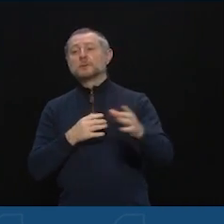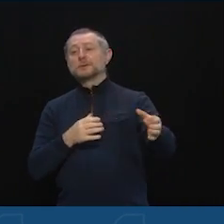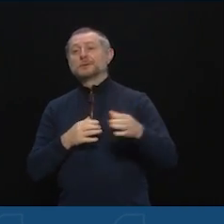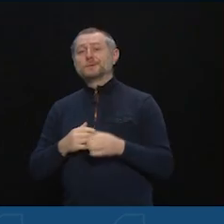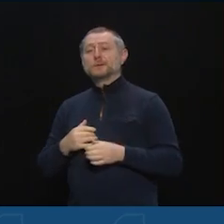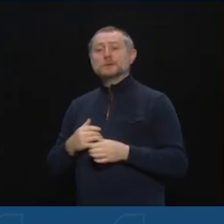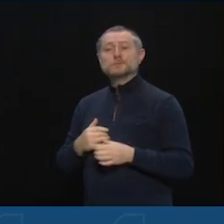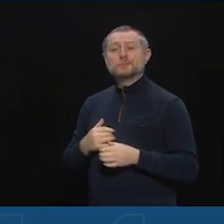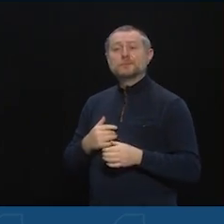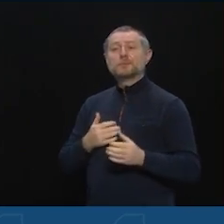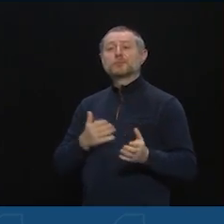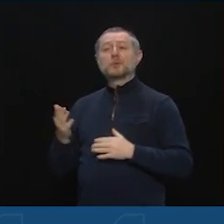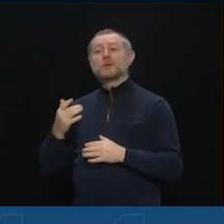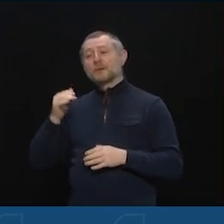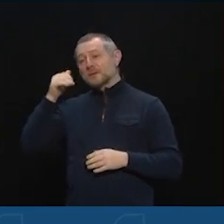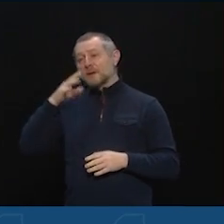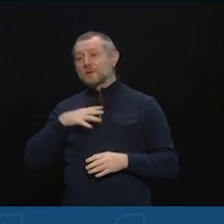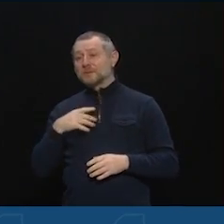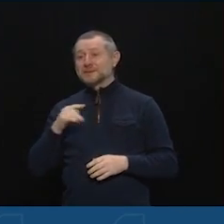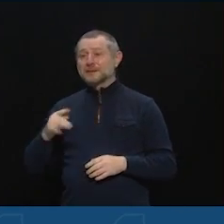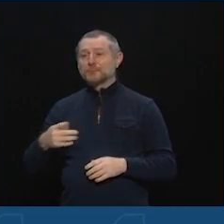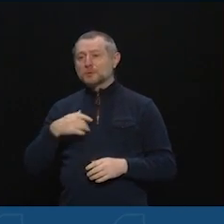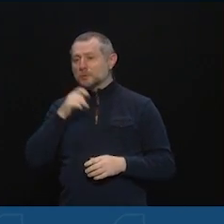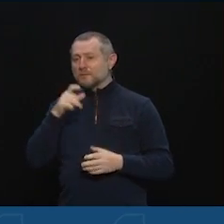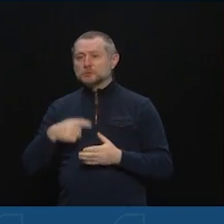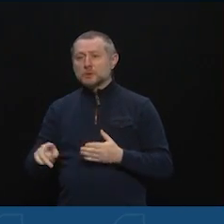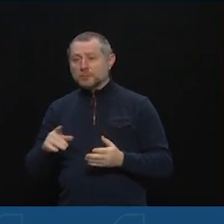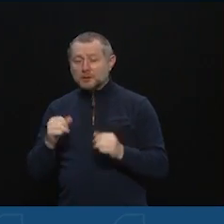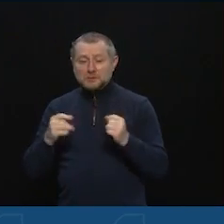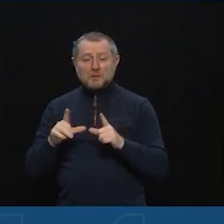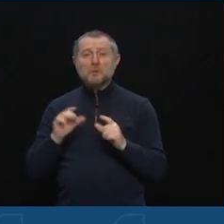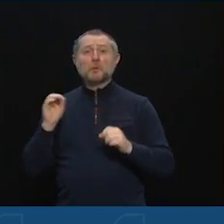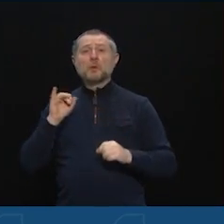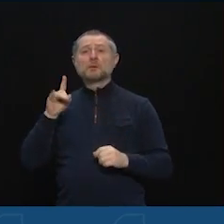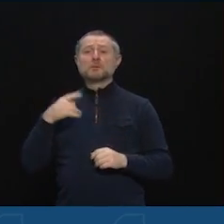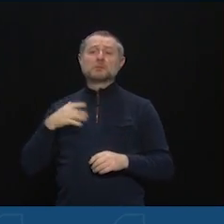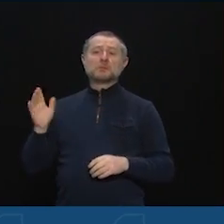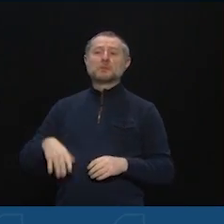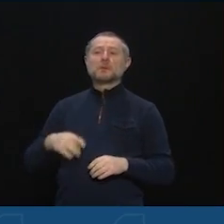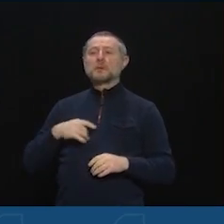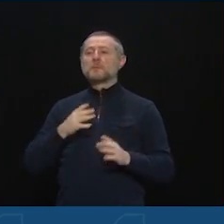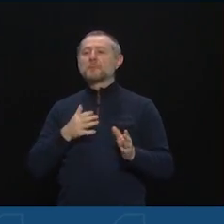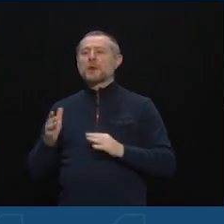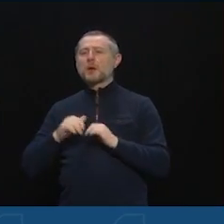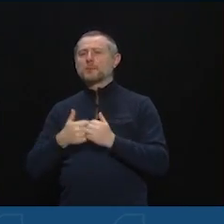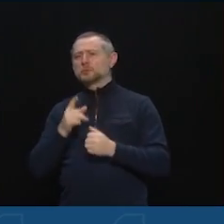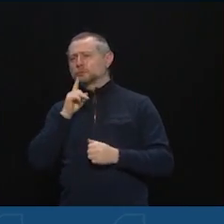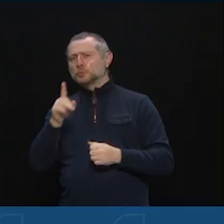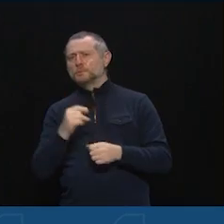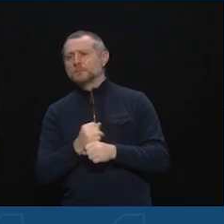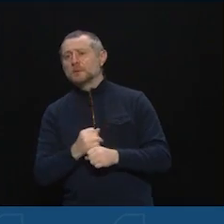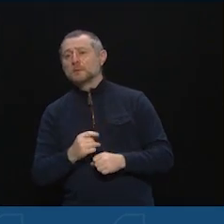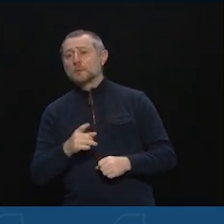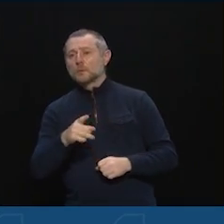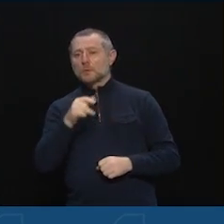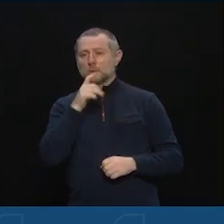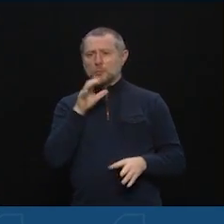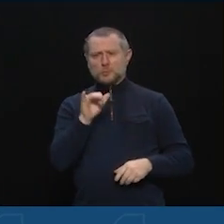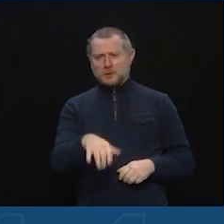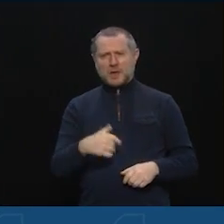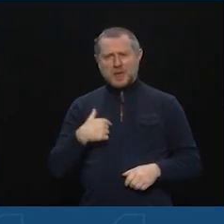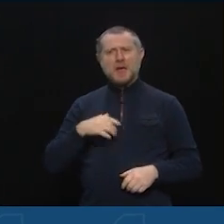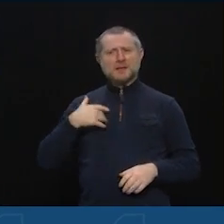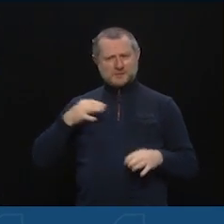delivery guy's just looking for his tip. He doesn't really want to see my driver's license, so what's the plan as far as that goes? You wouldn't have done that, would you? I totally would have done Okay.